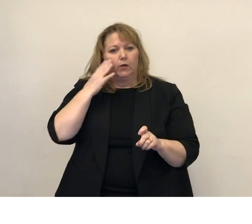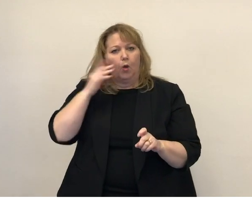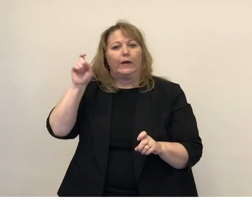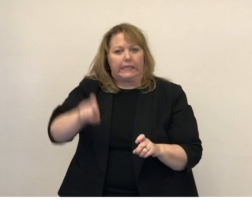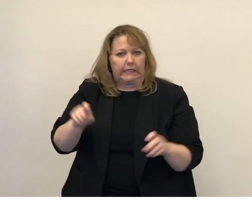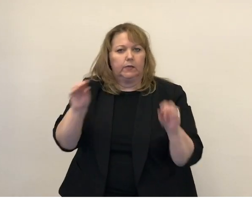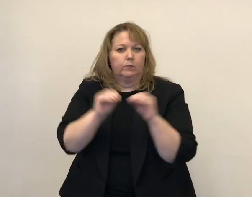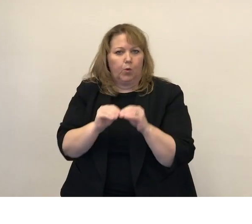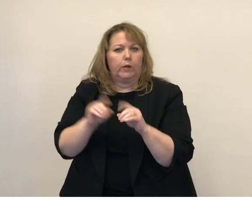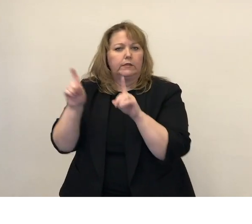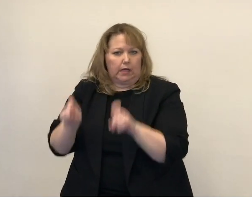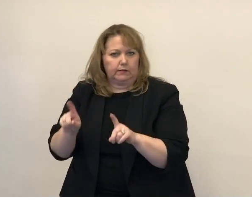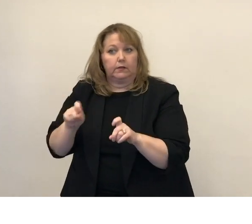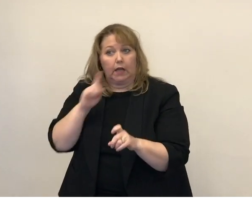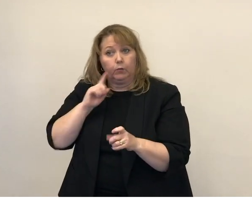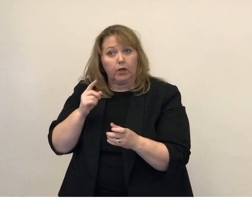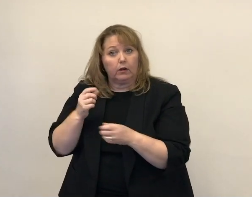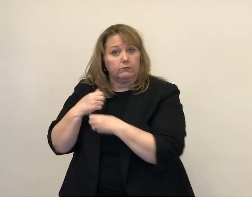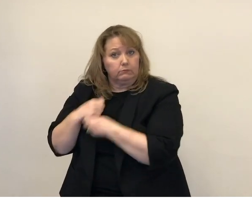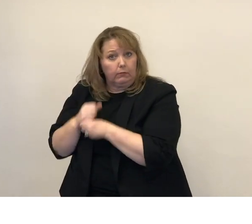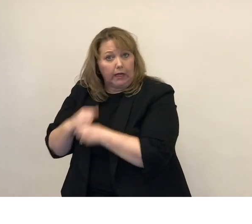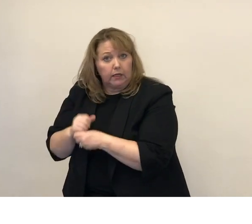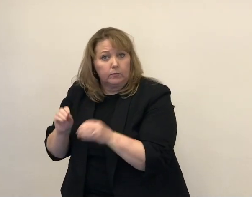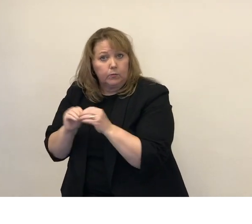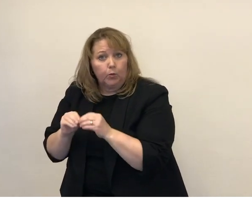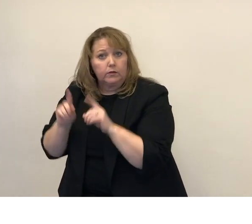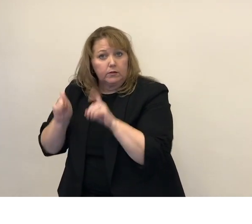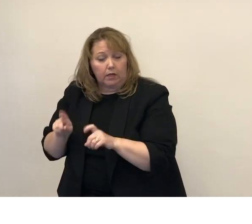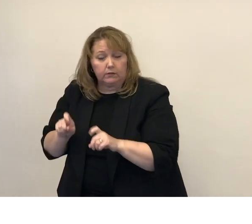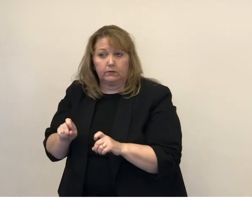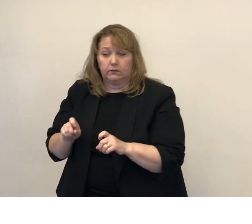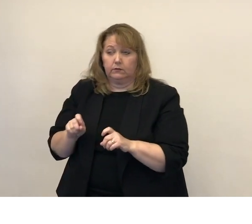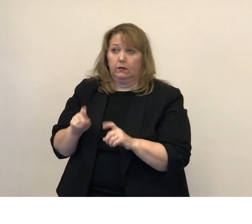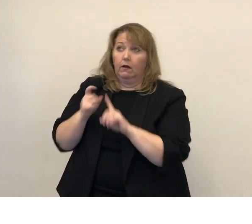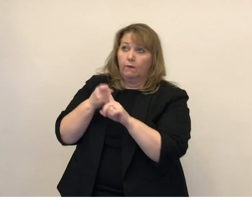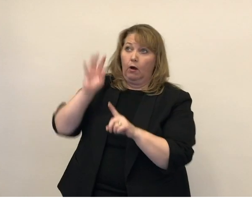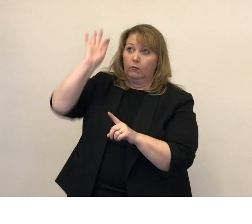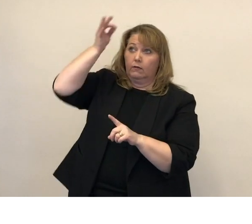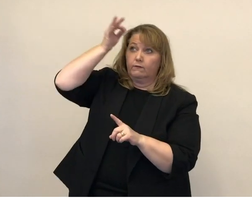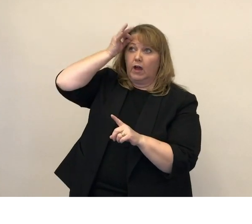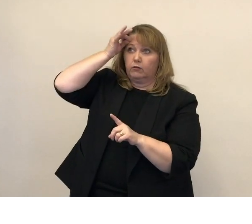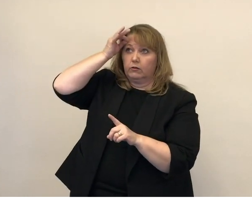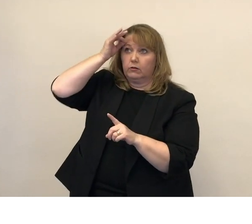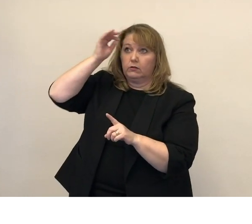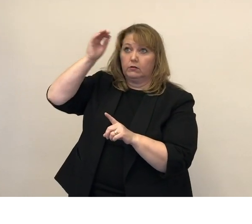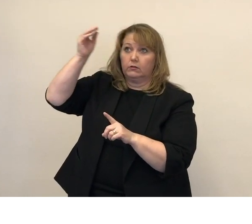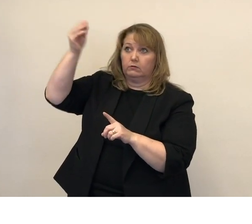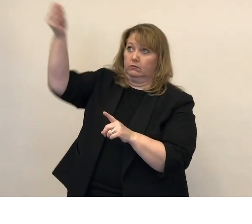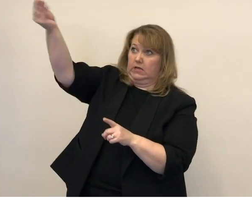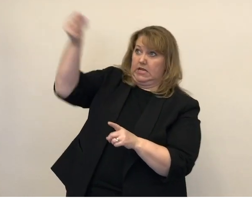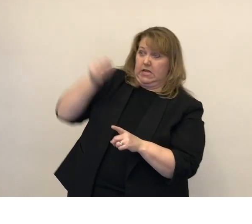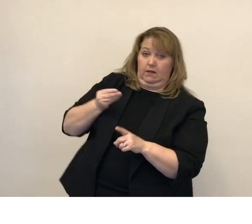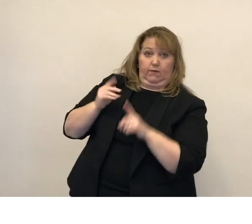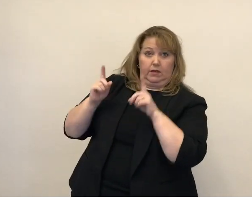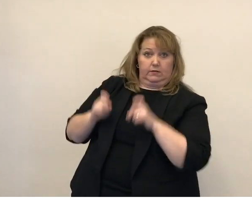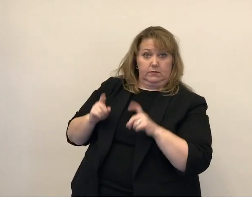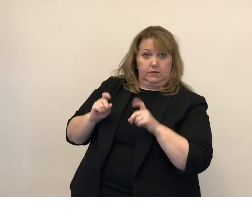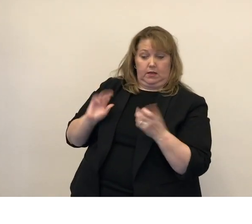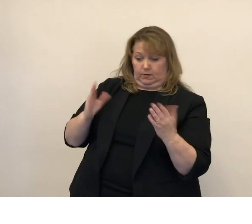with regard to how much we've been getting from the federal government versus how much we've developed here